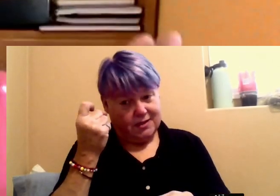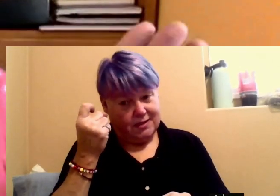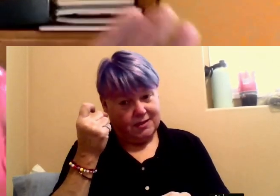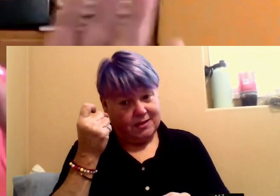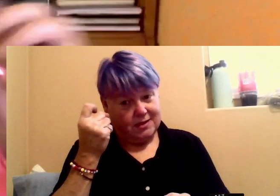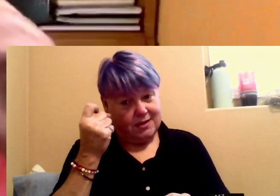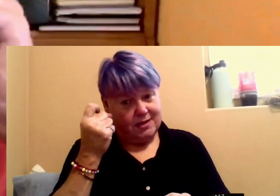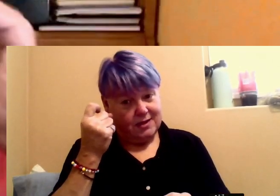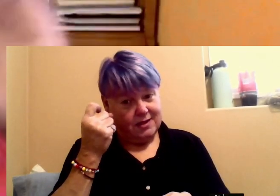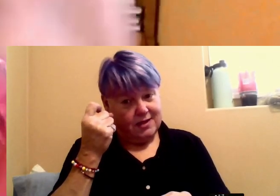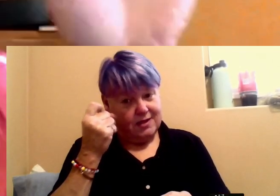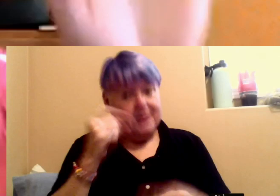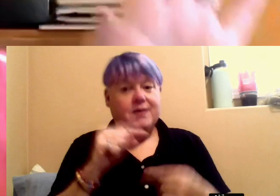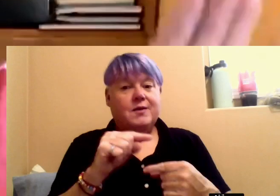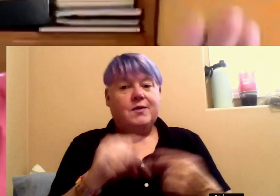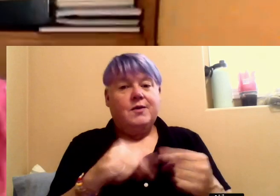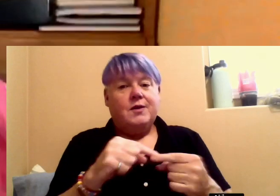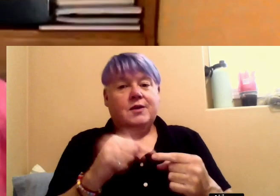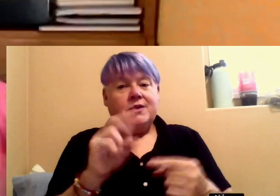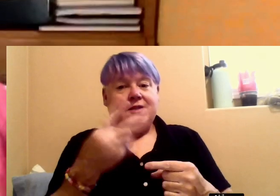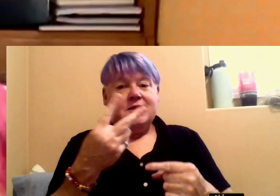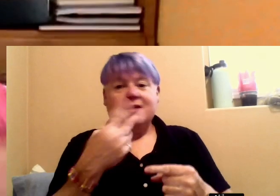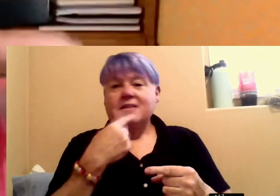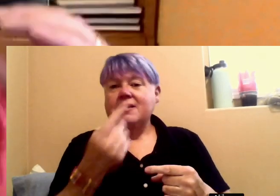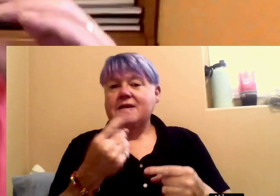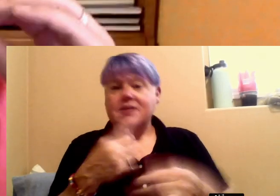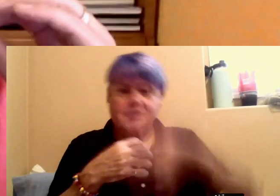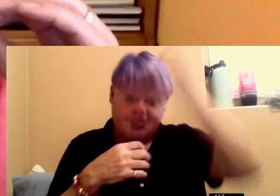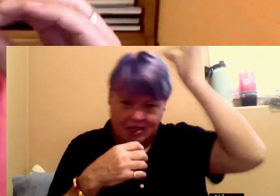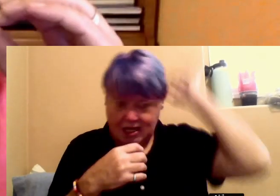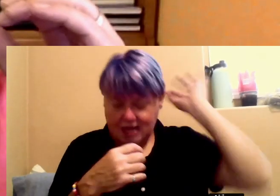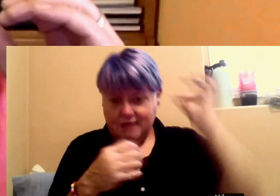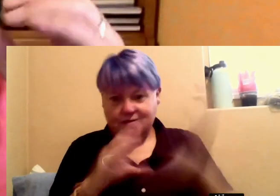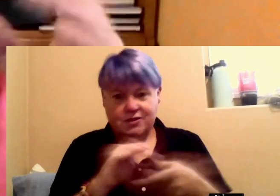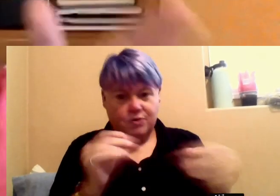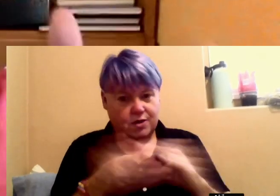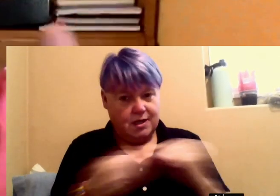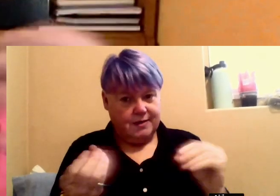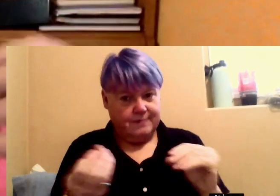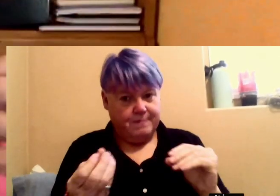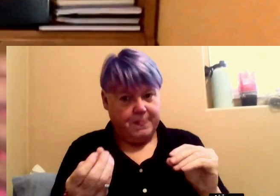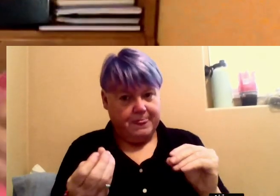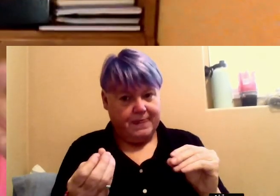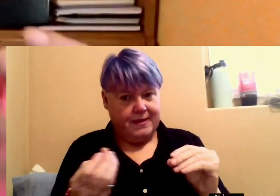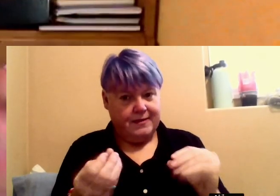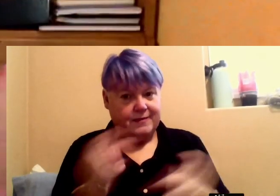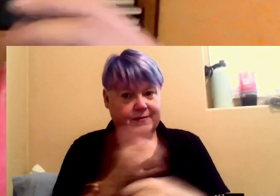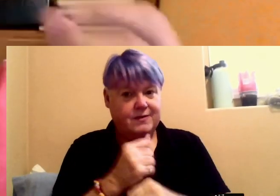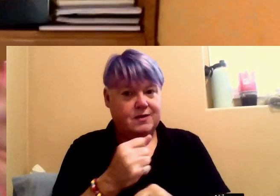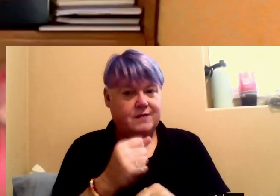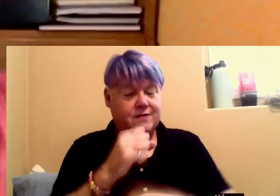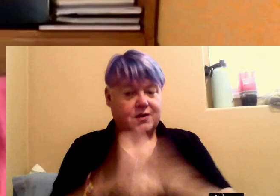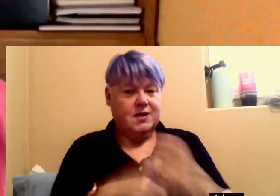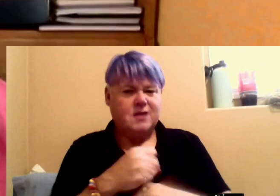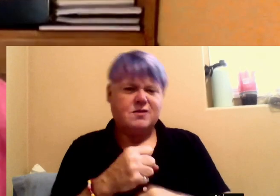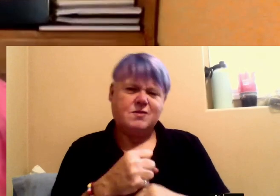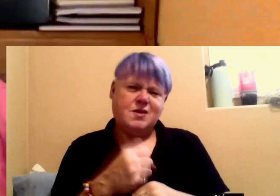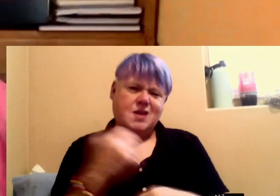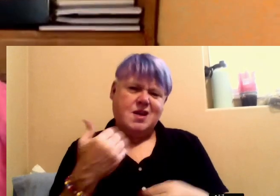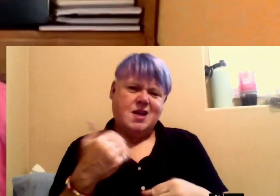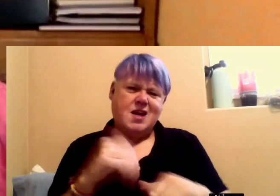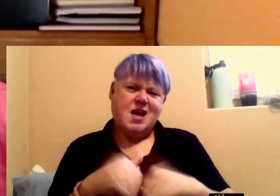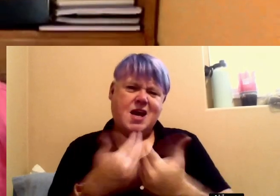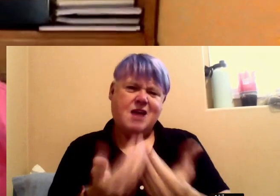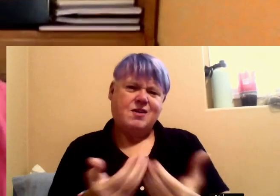because the second you say, oh, it's an Indigenous story, I've gotten for years people wondering, how are you doing with that white